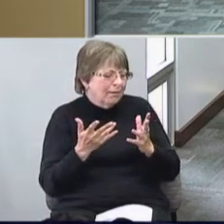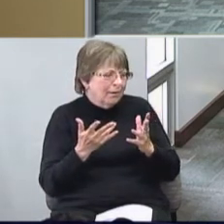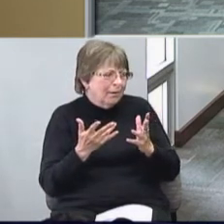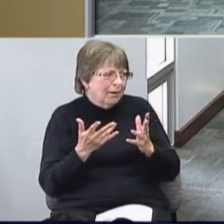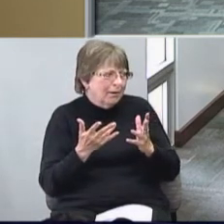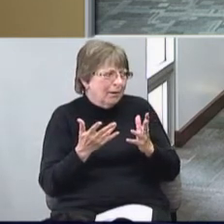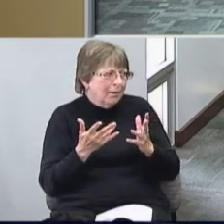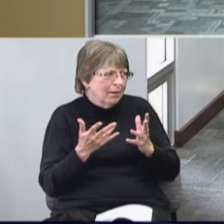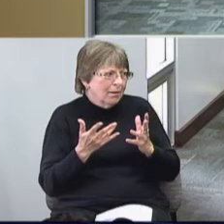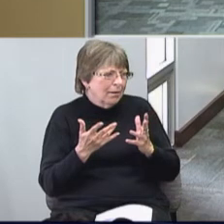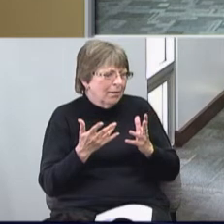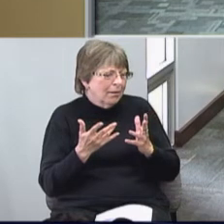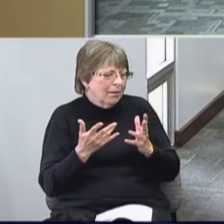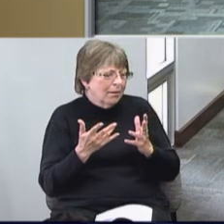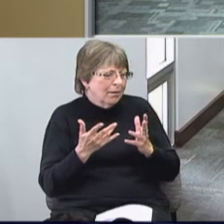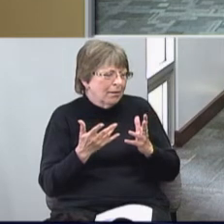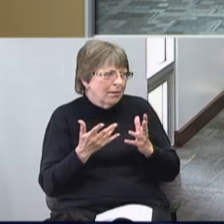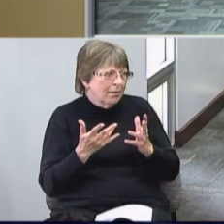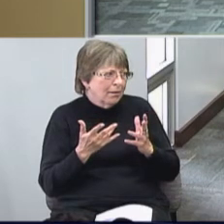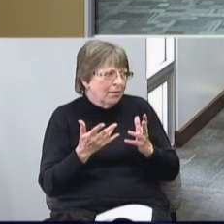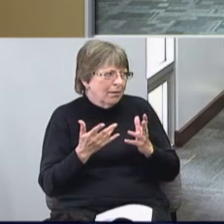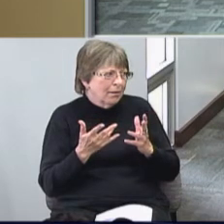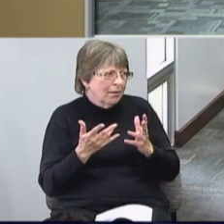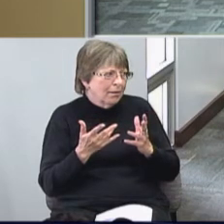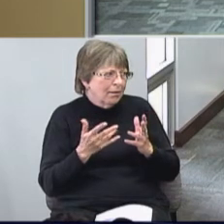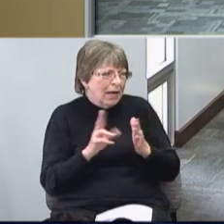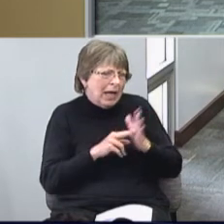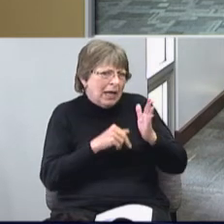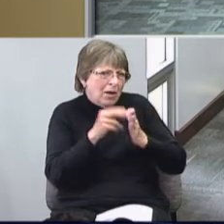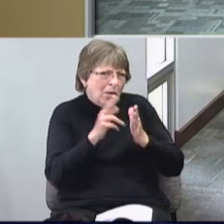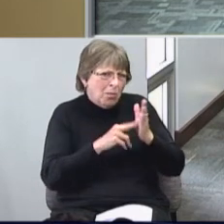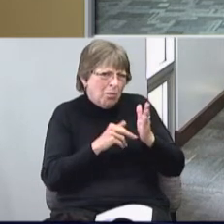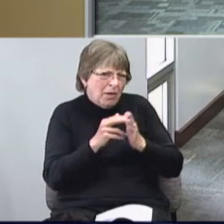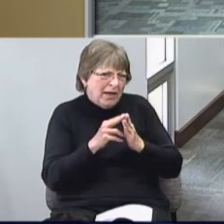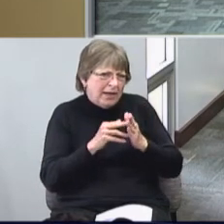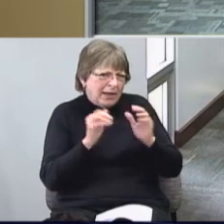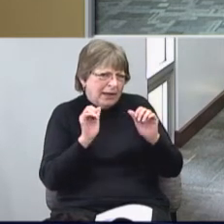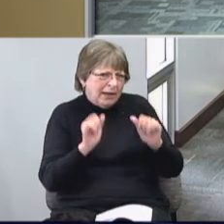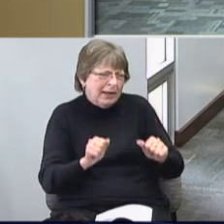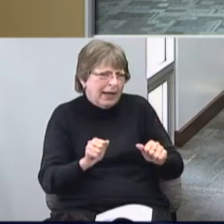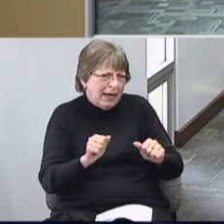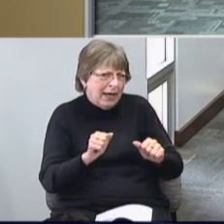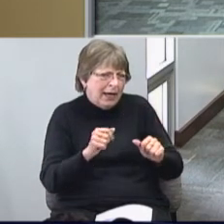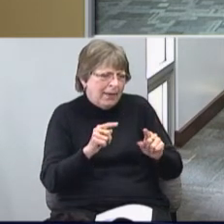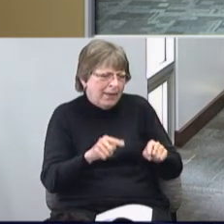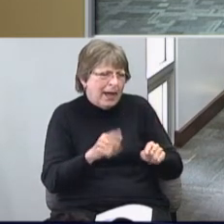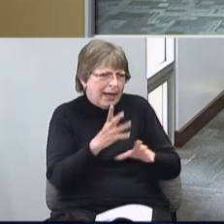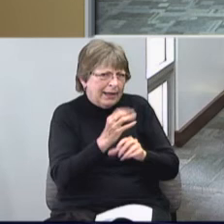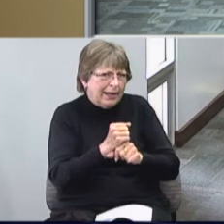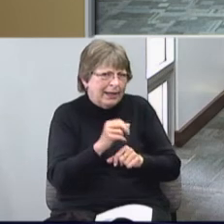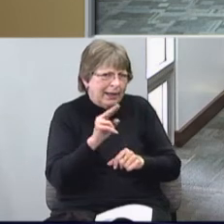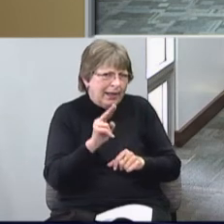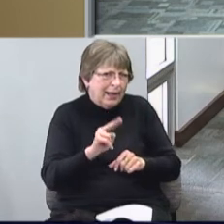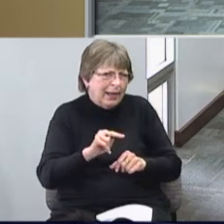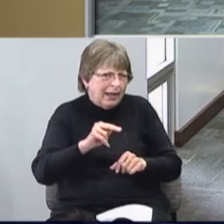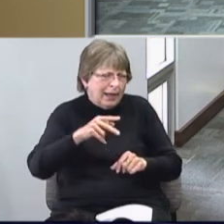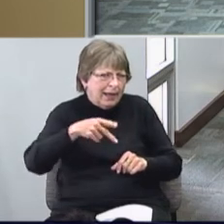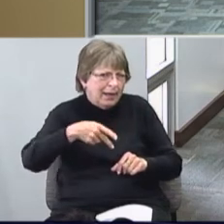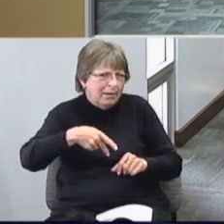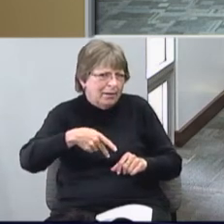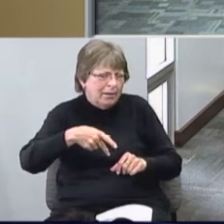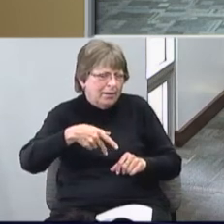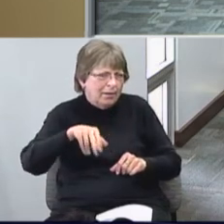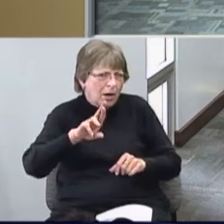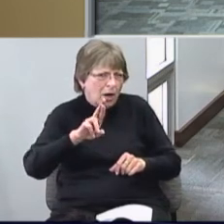can benefit from the income tax historic credit? From the, yes.